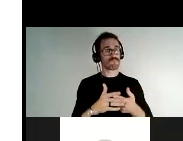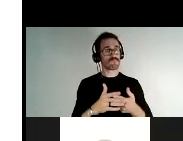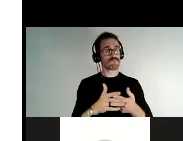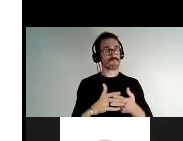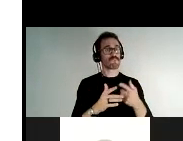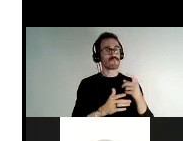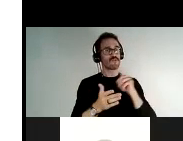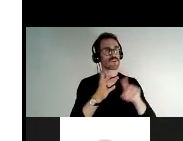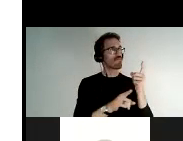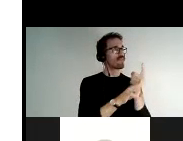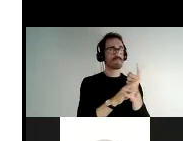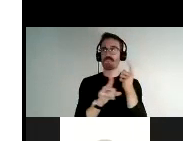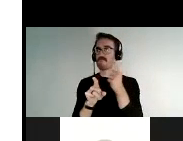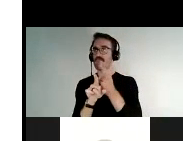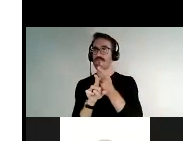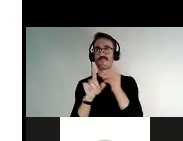the